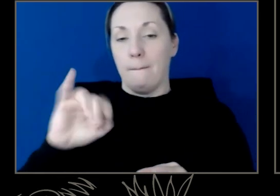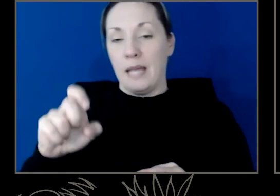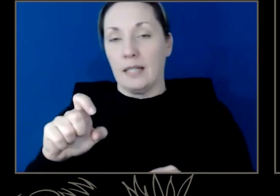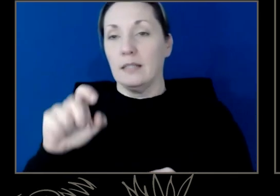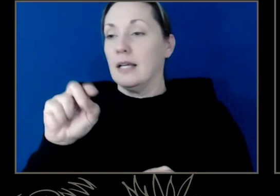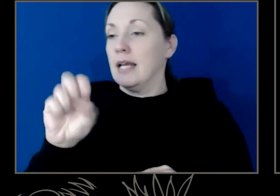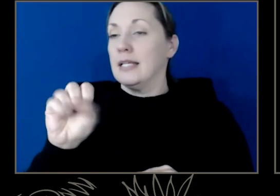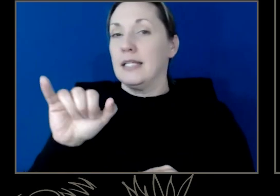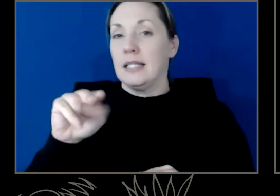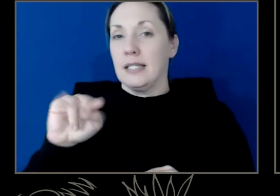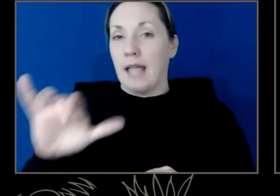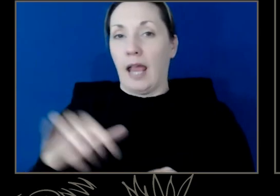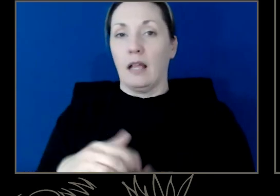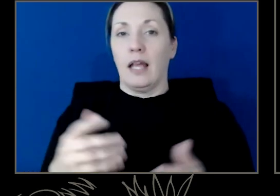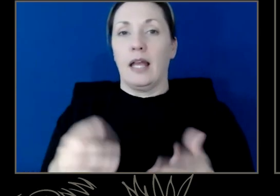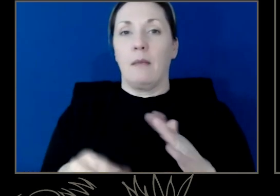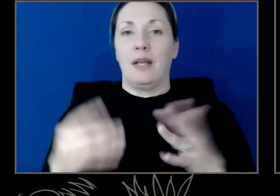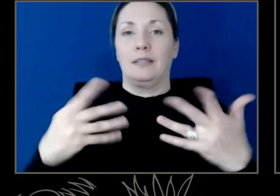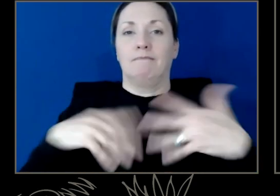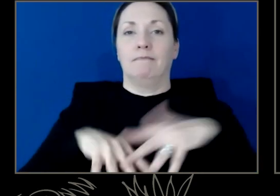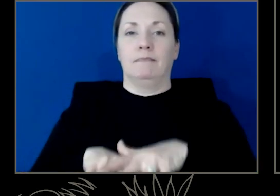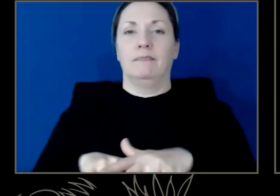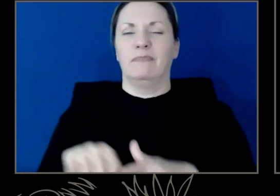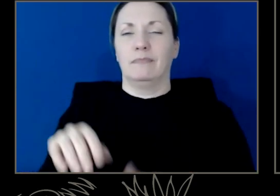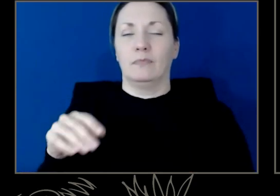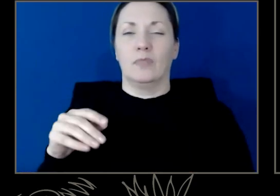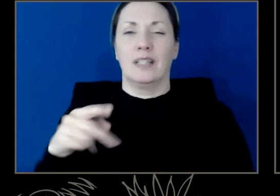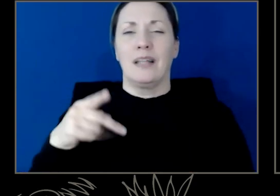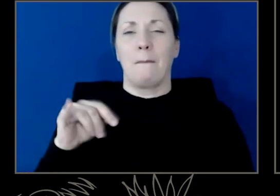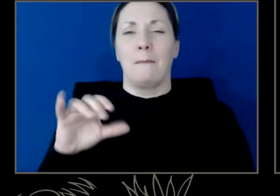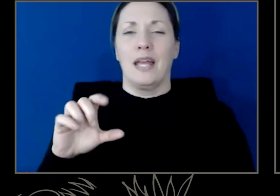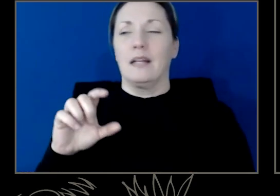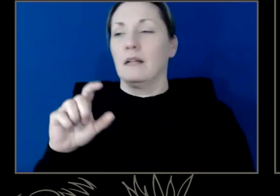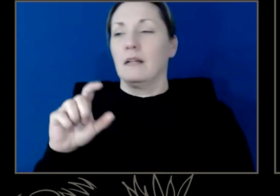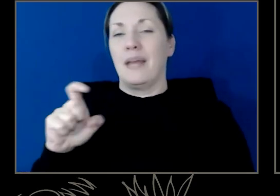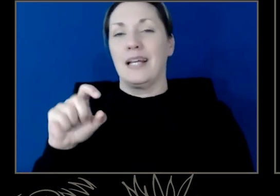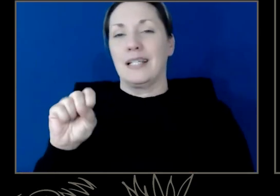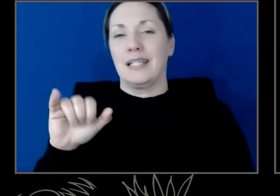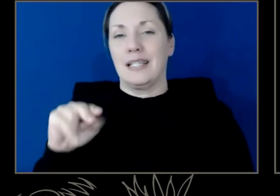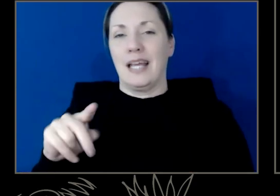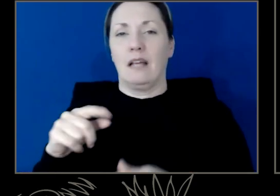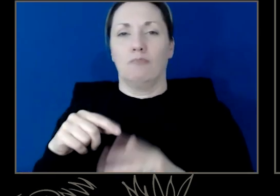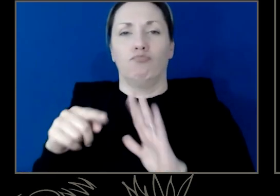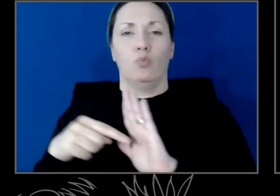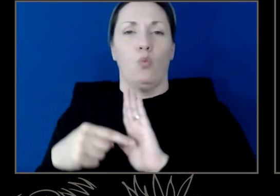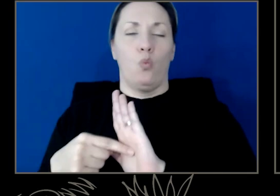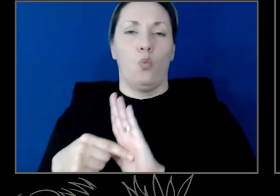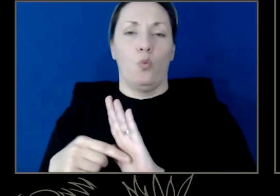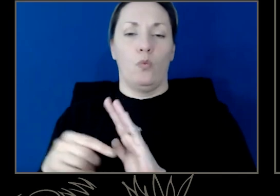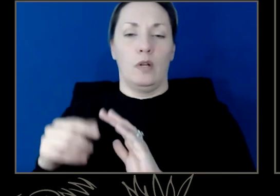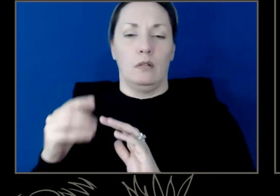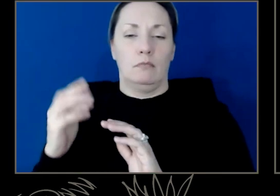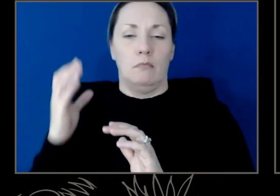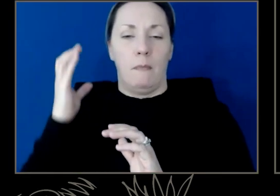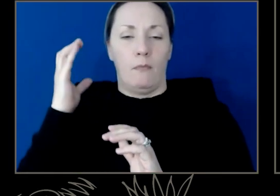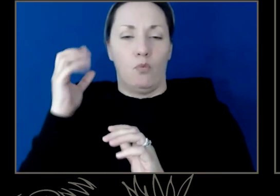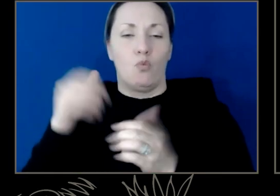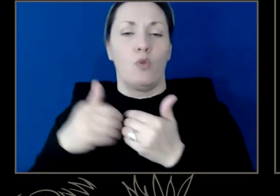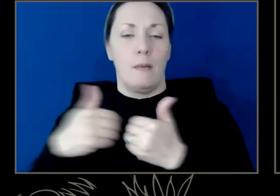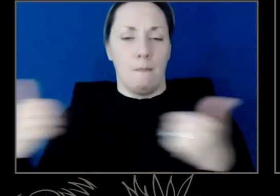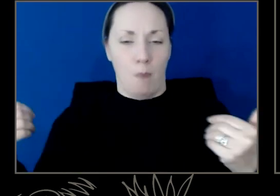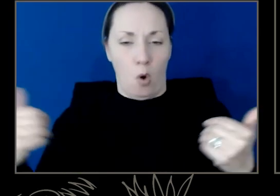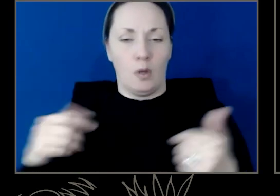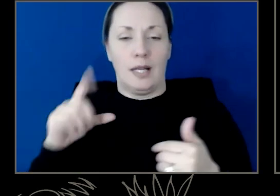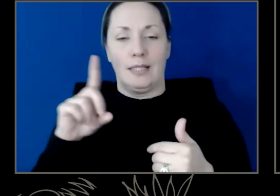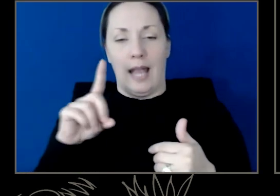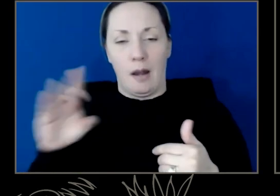sync the pix synced table with my remote Postgres database, which has a pix table. The pix table, as you